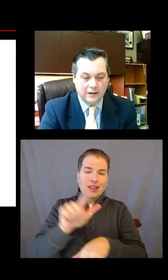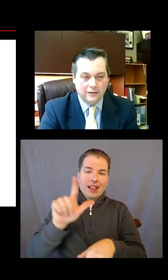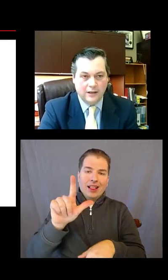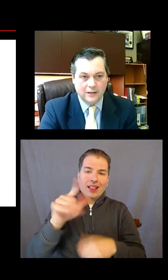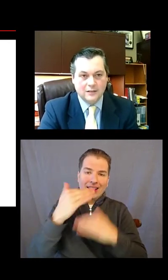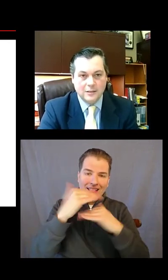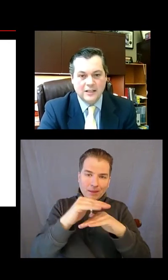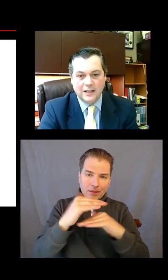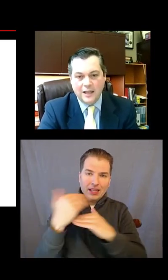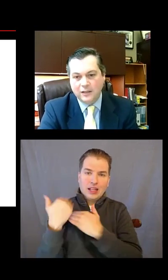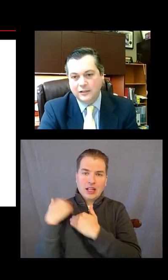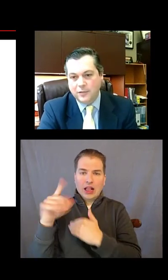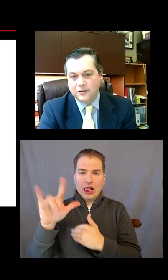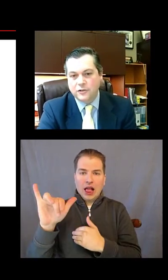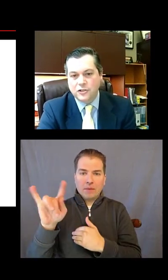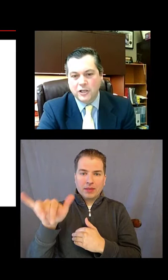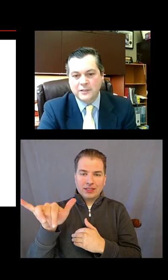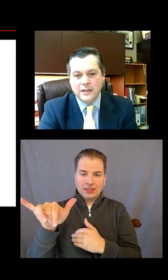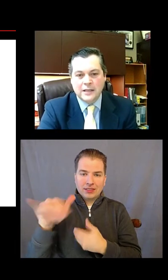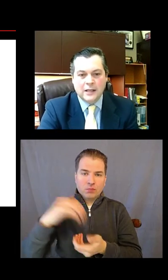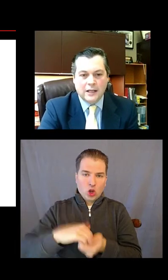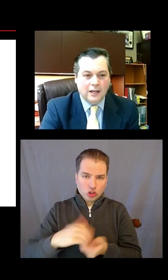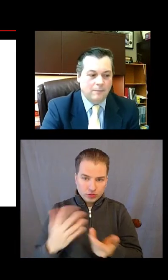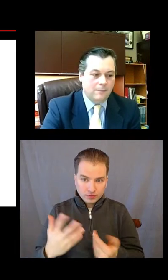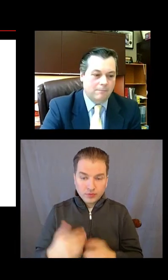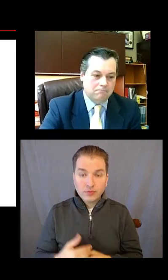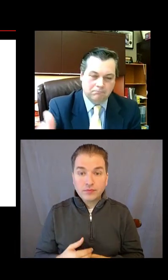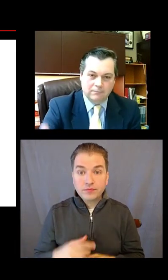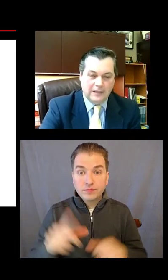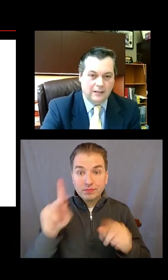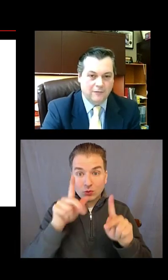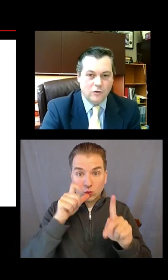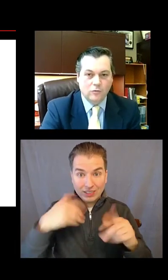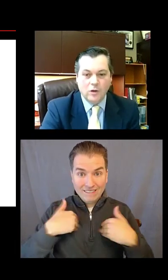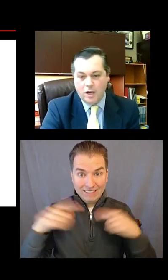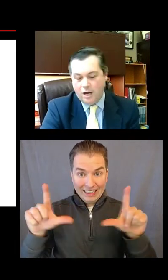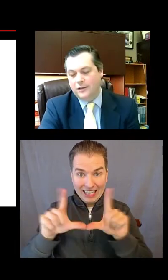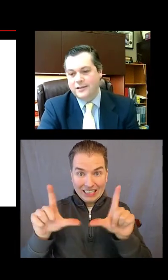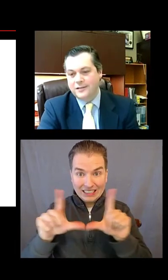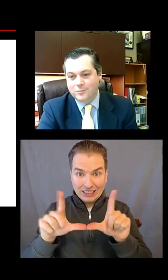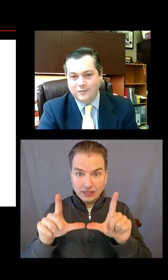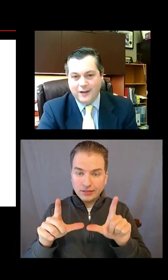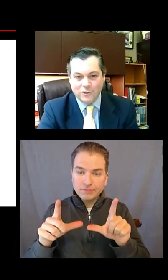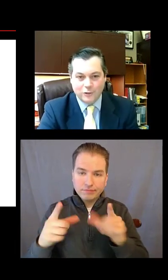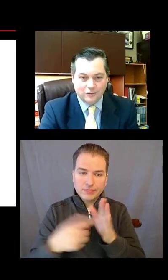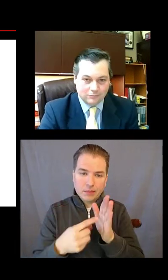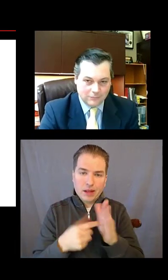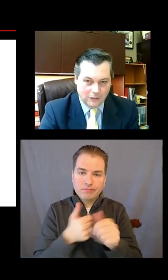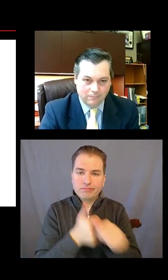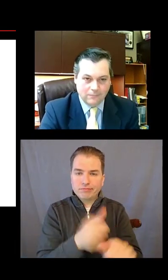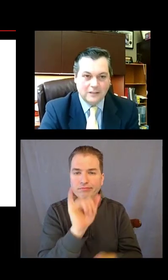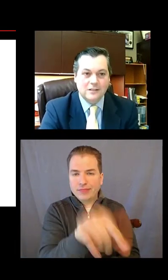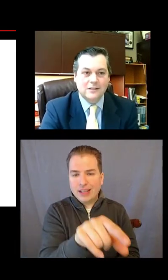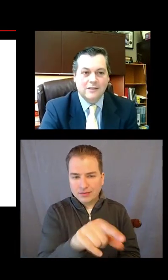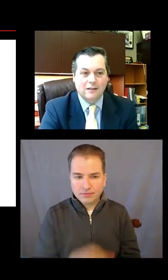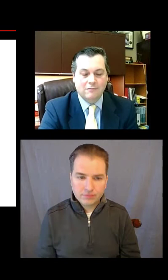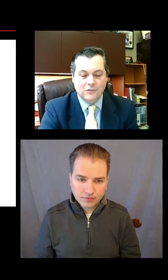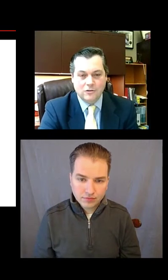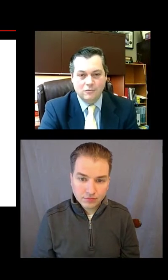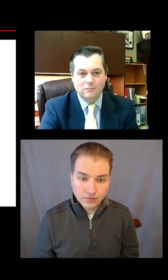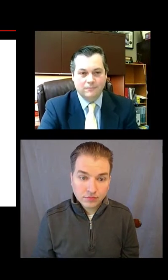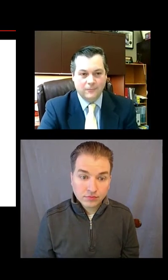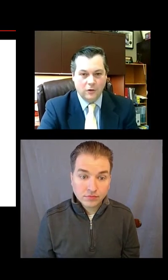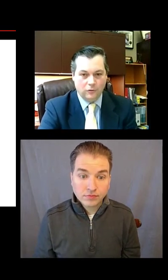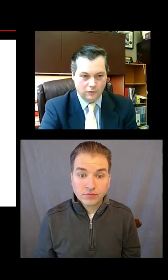firms set it as limited liability partnerships. If you are a licensed professional, this is the